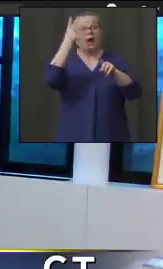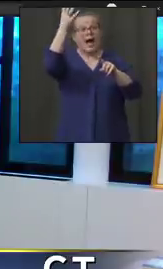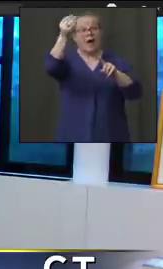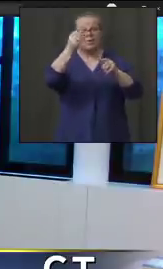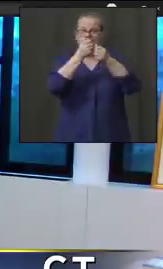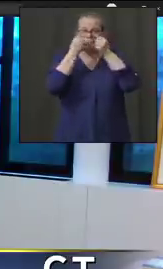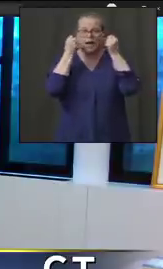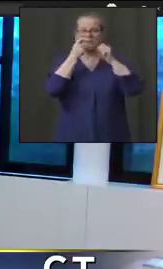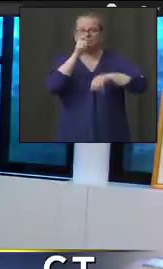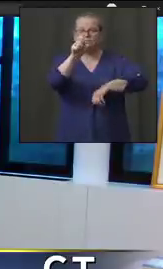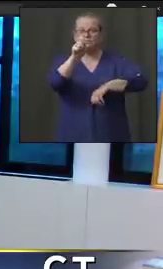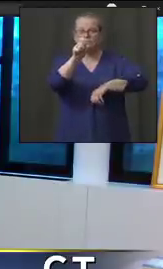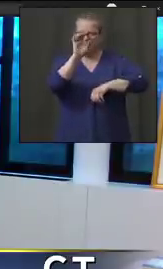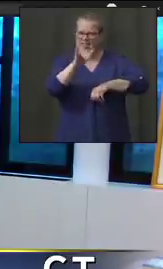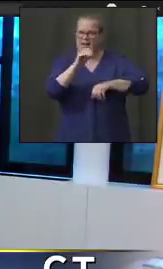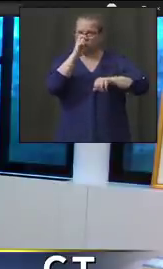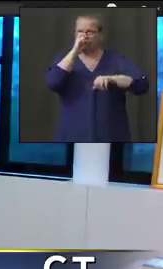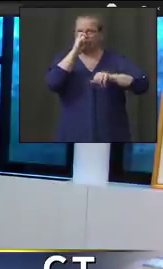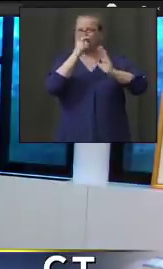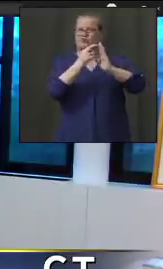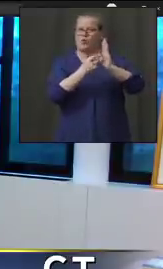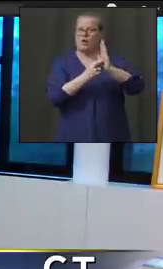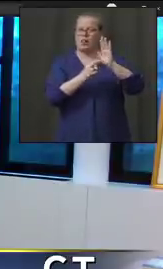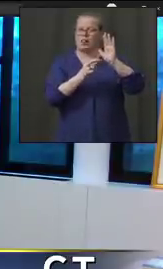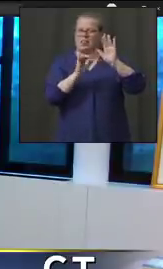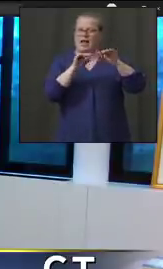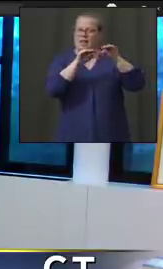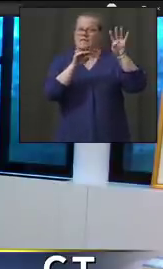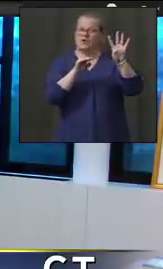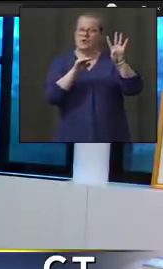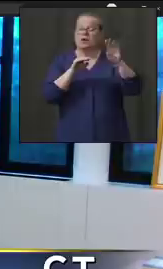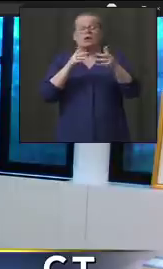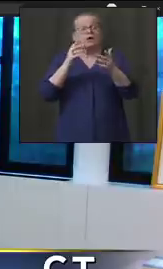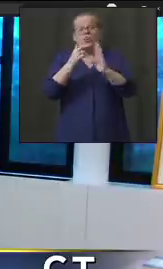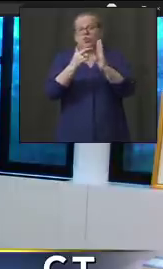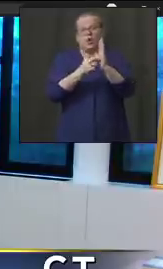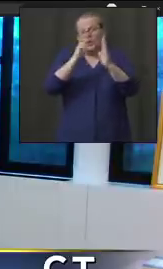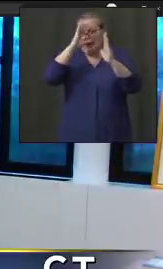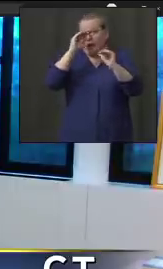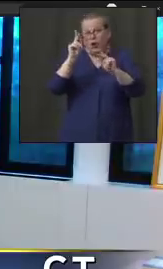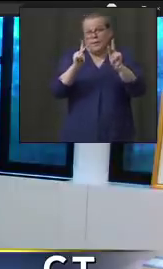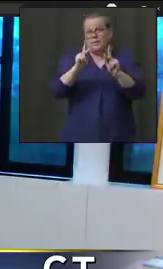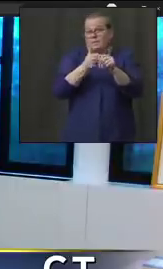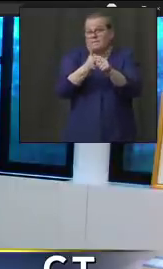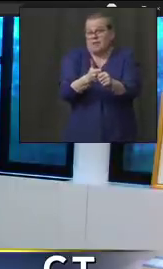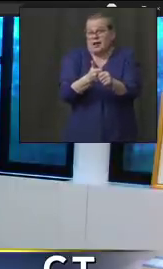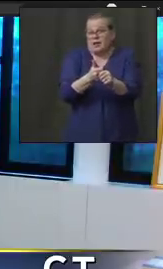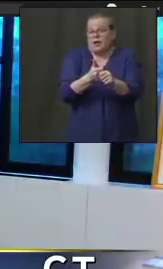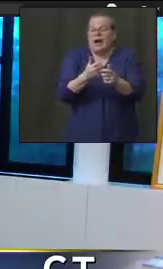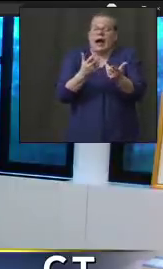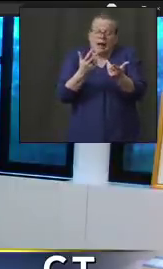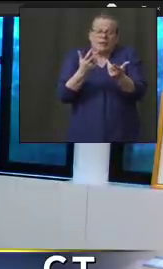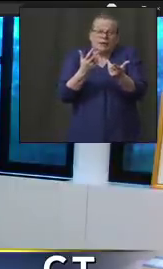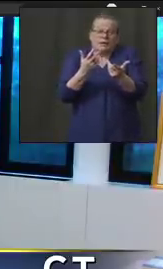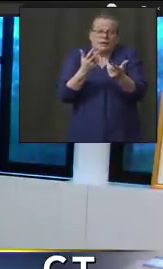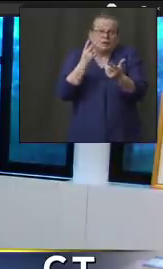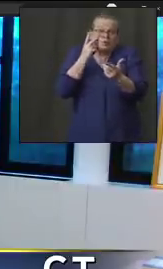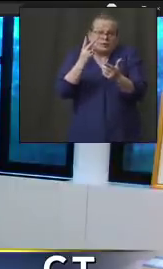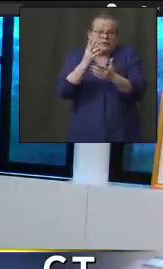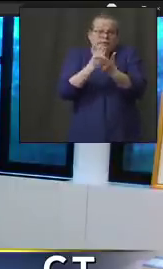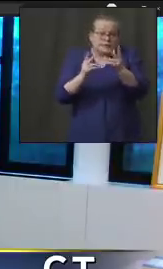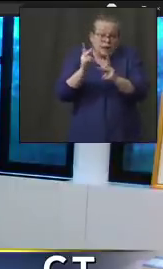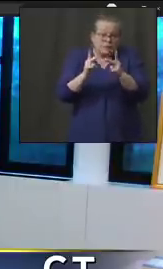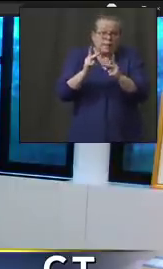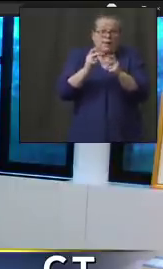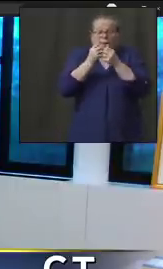whole process. And I hope people follow the rules. You know, wherever I go, I'm seeing people wear masks, but I don't go everywhere, so I